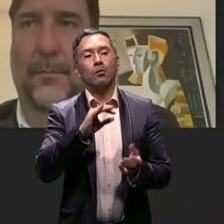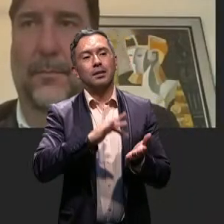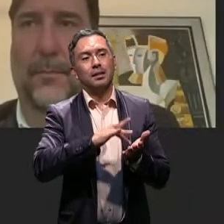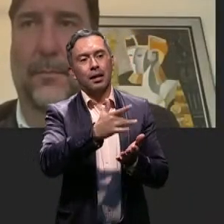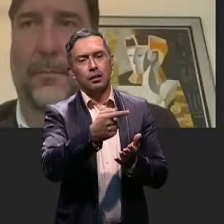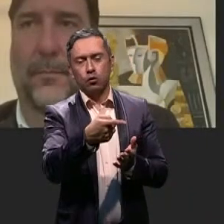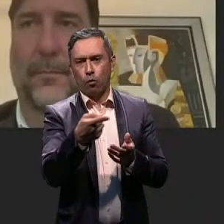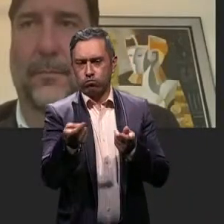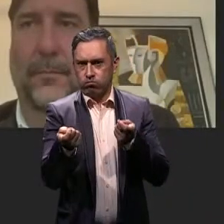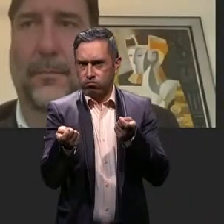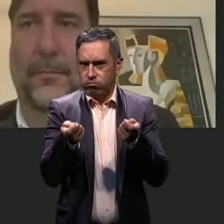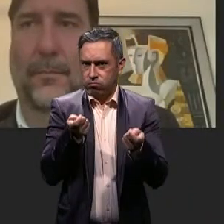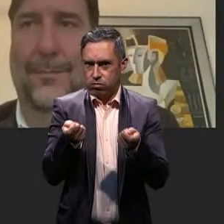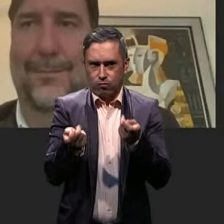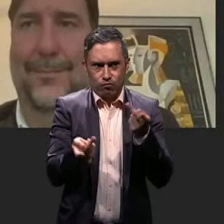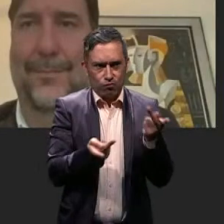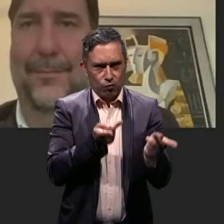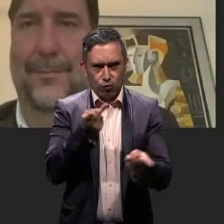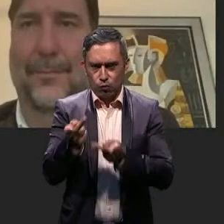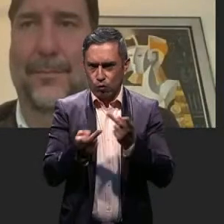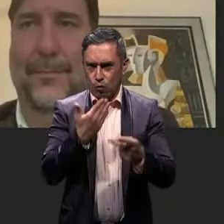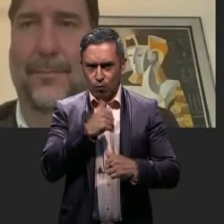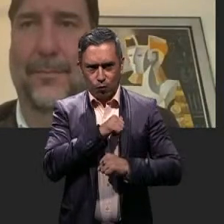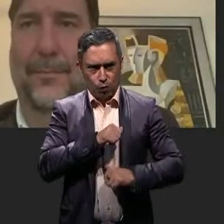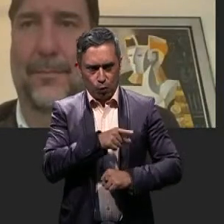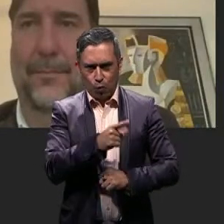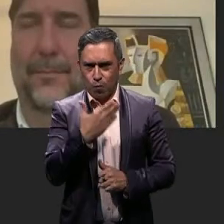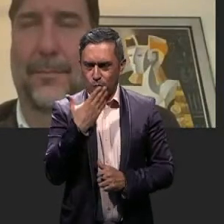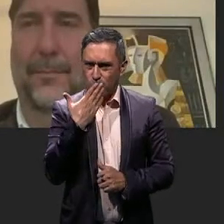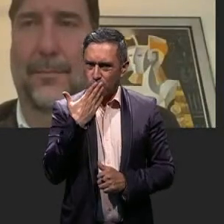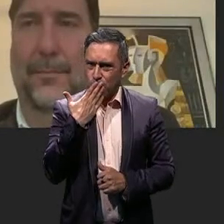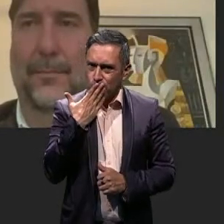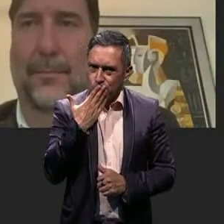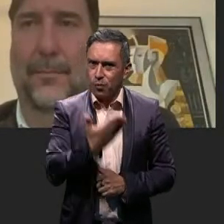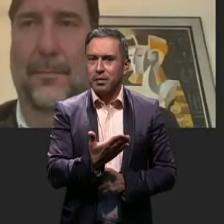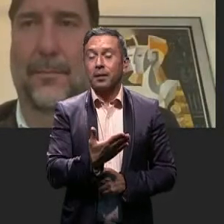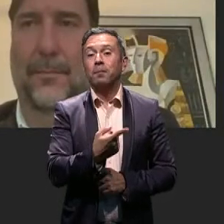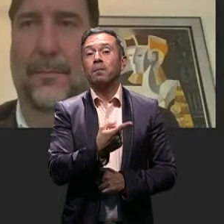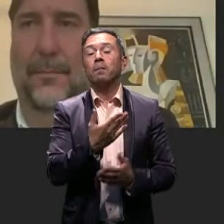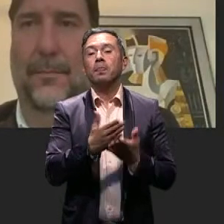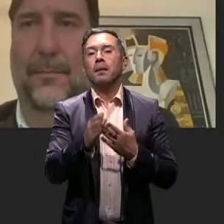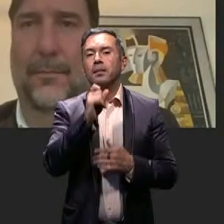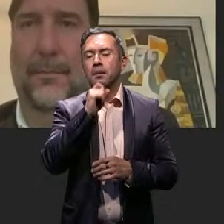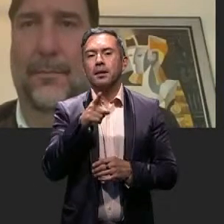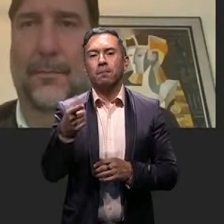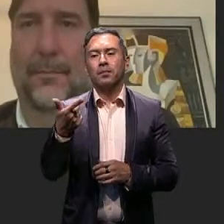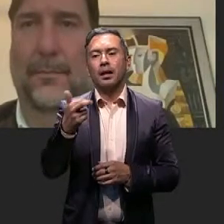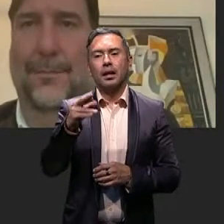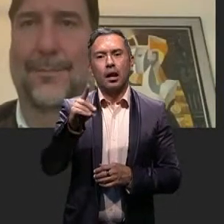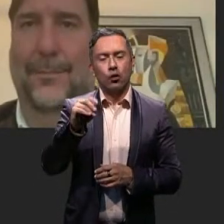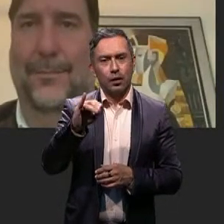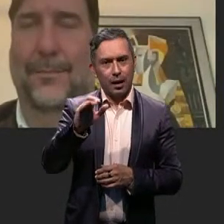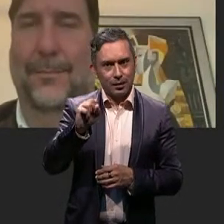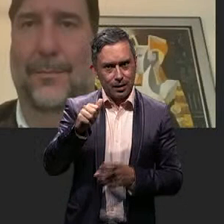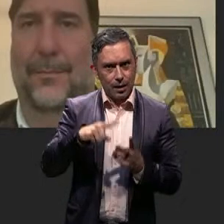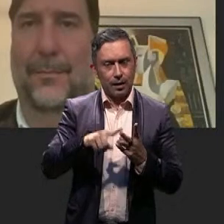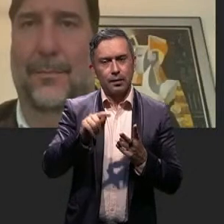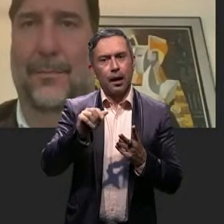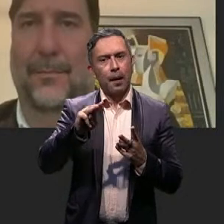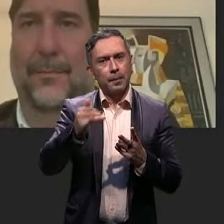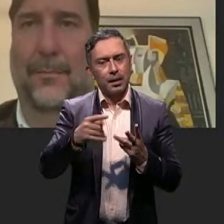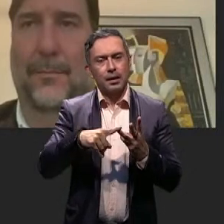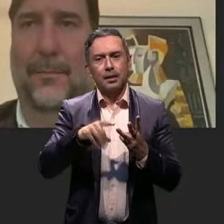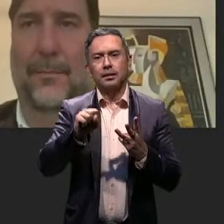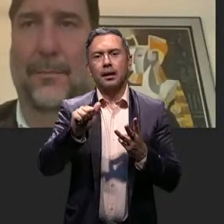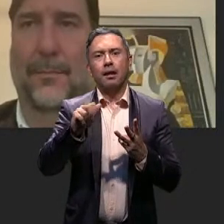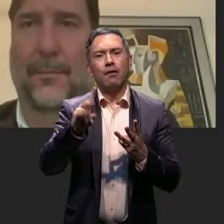Thank you very much. You were an amazing moderator. Thank you very much for the presence of